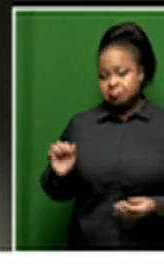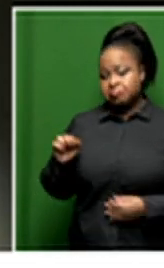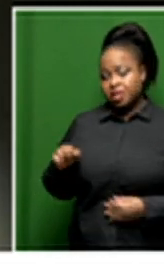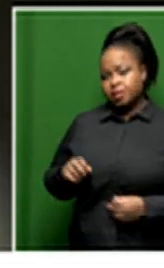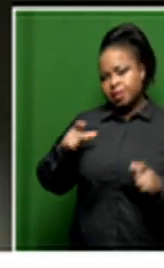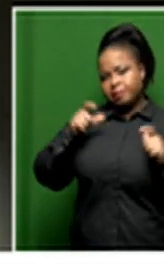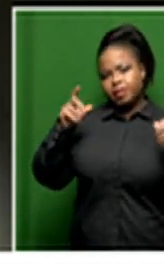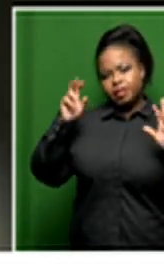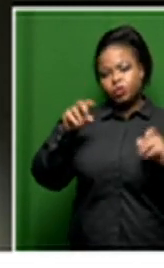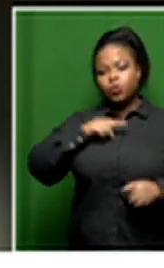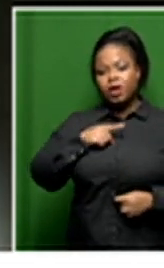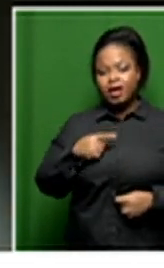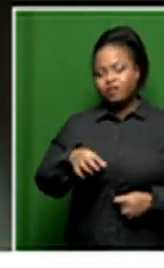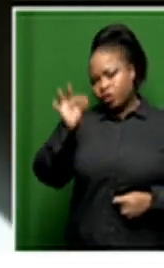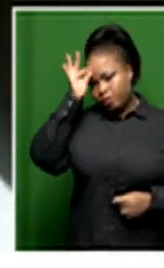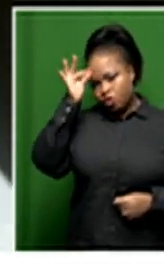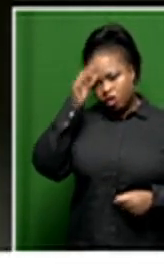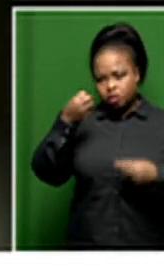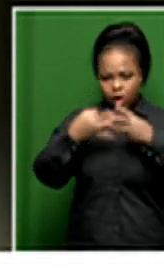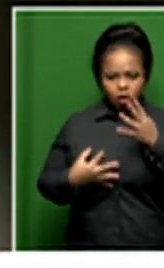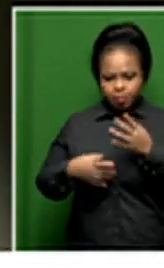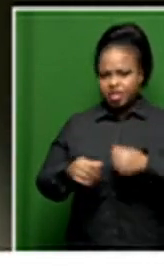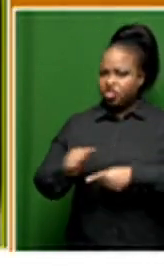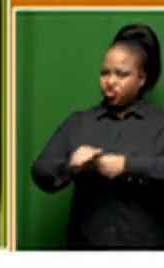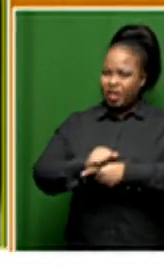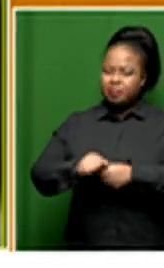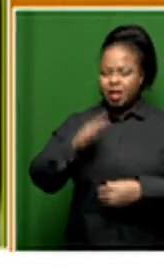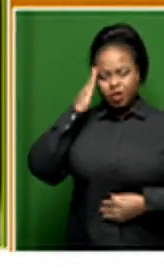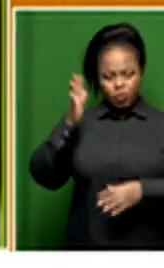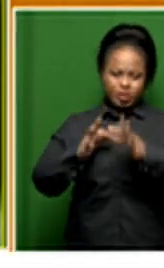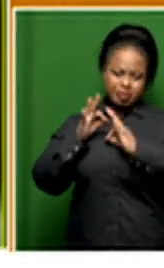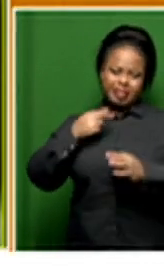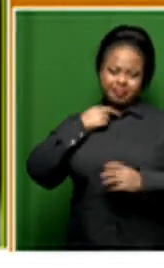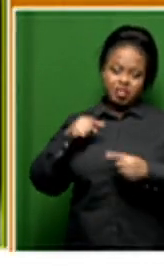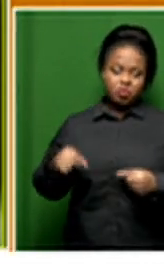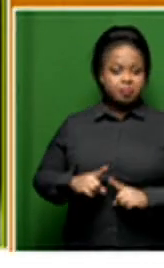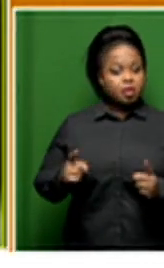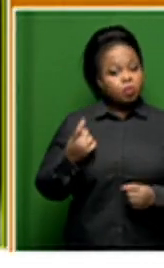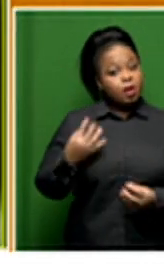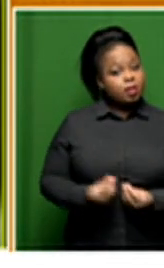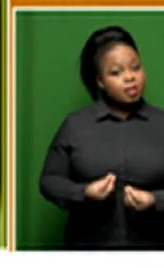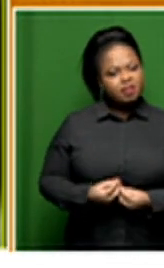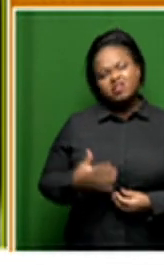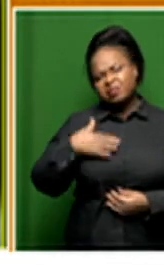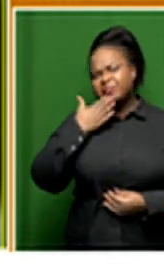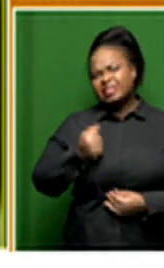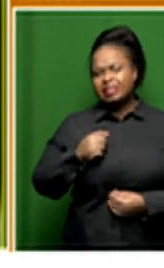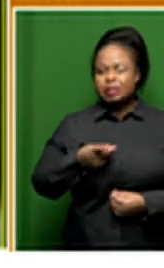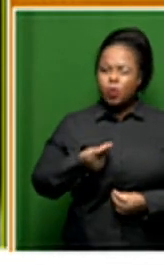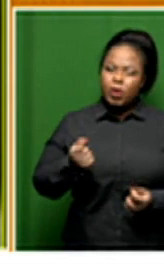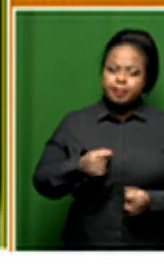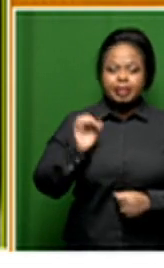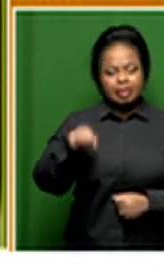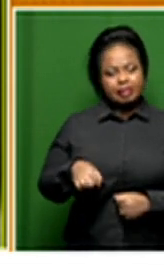big issue, is the training aspect, which I know you're not going to be speaking to about that. But one thing you can speak to, and if you don't mind very quickly